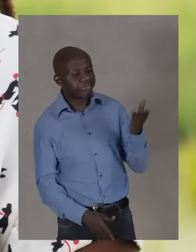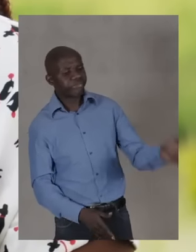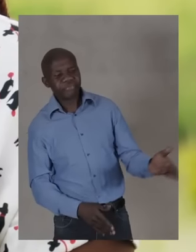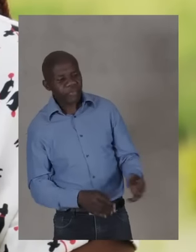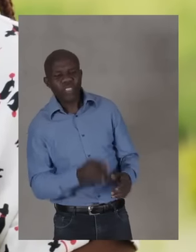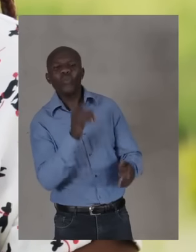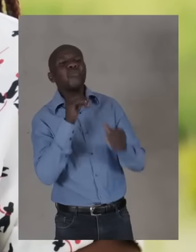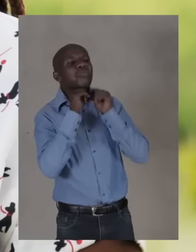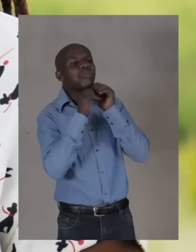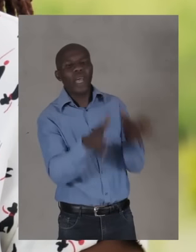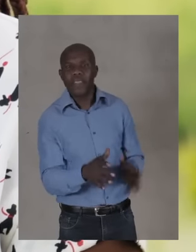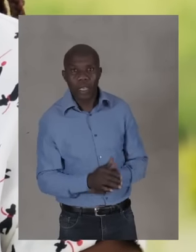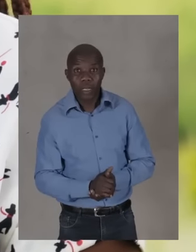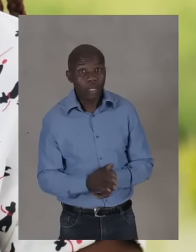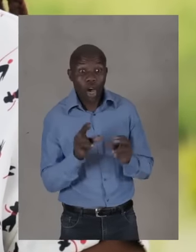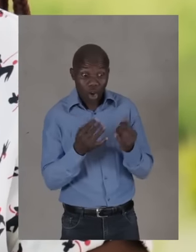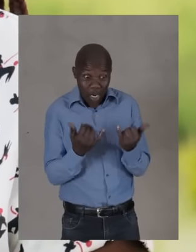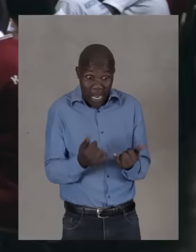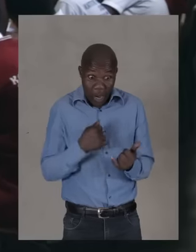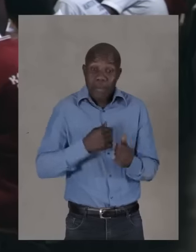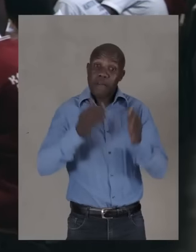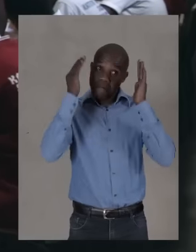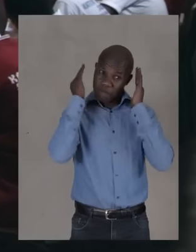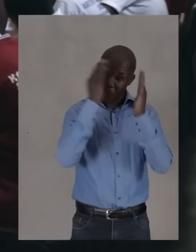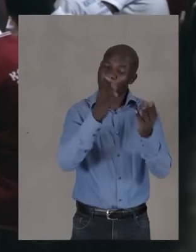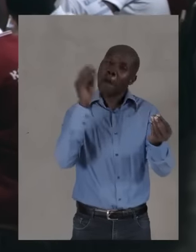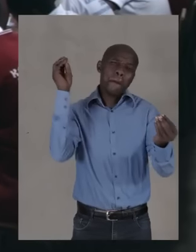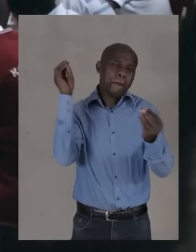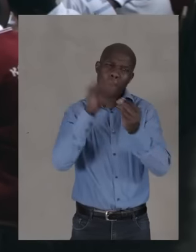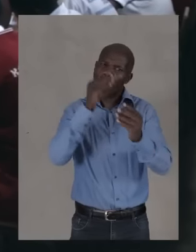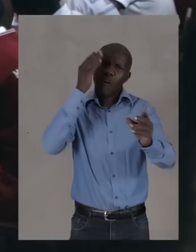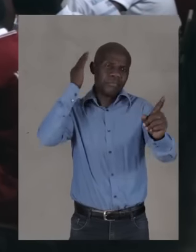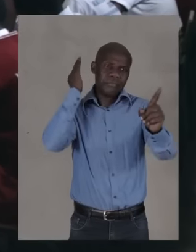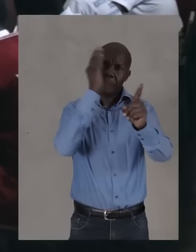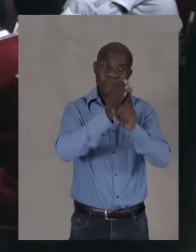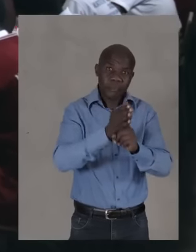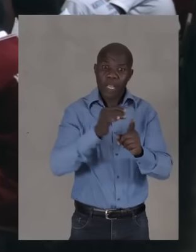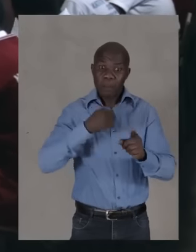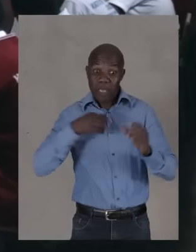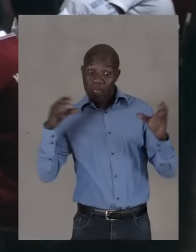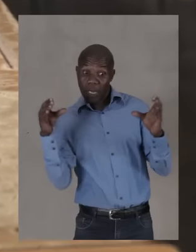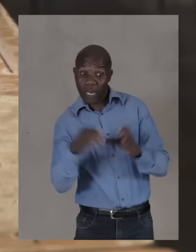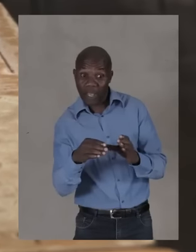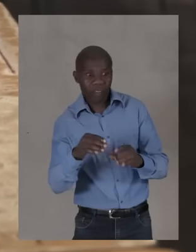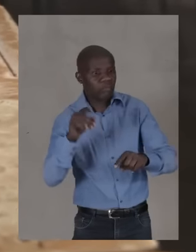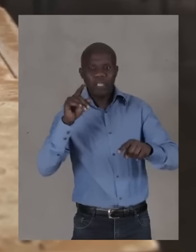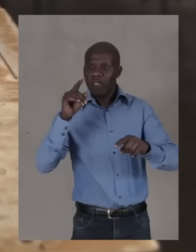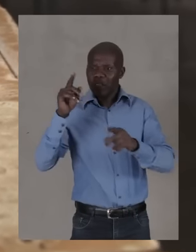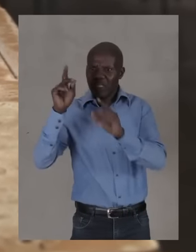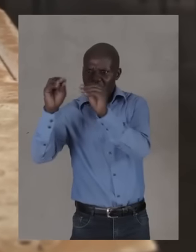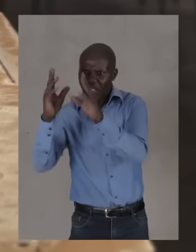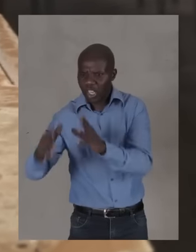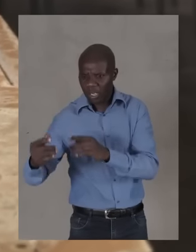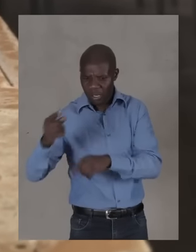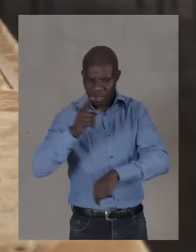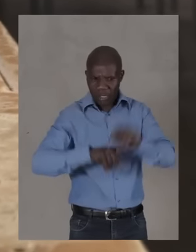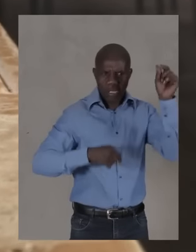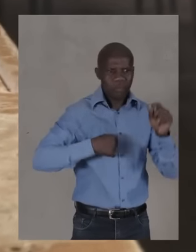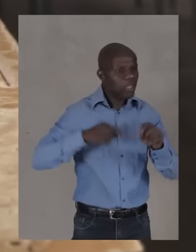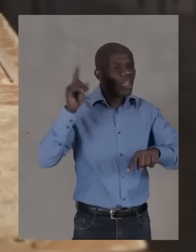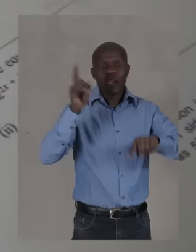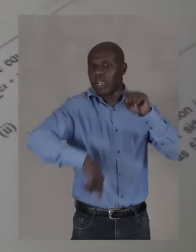be anything today, they think I'm somebody. I'm more focused because when I'm in class, I won't be chased. They won't